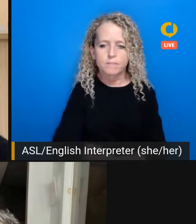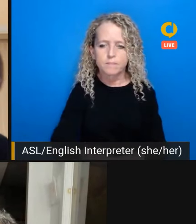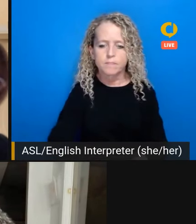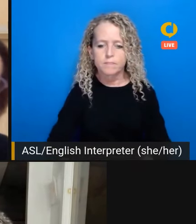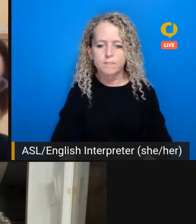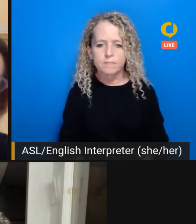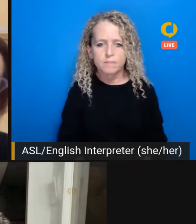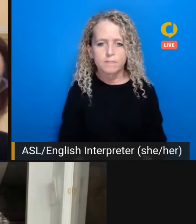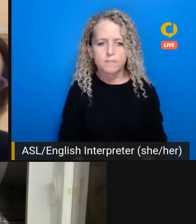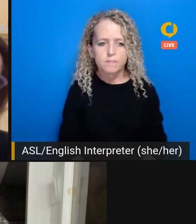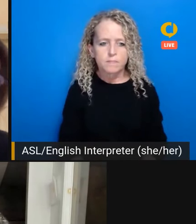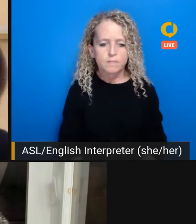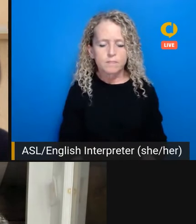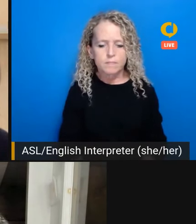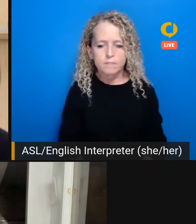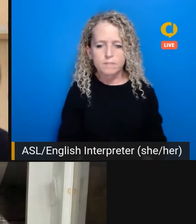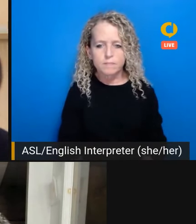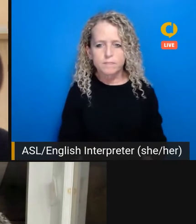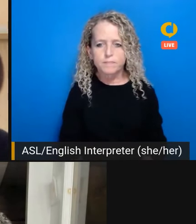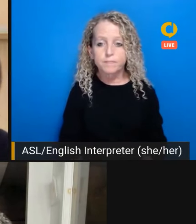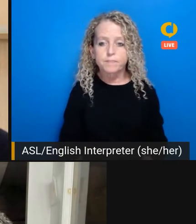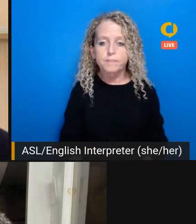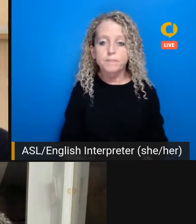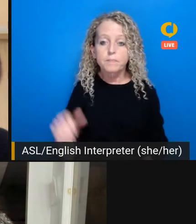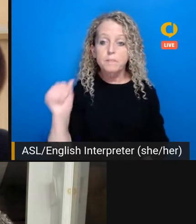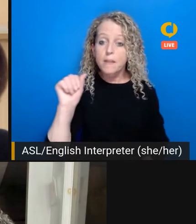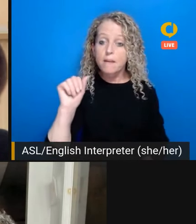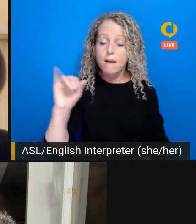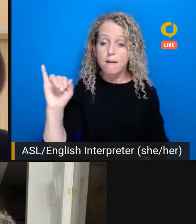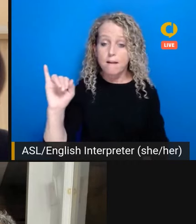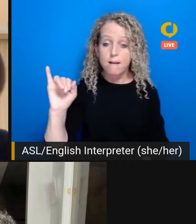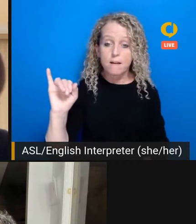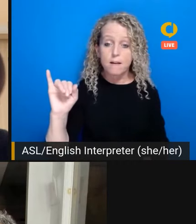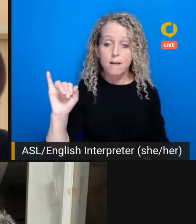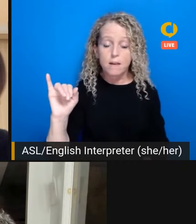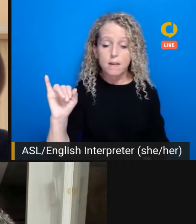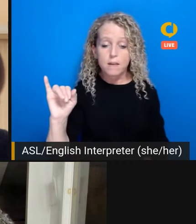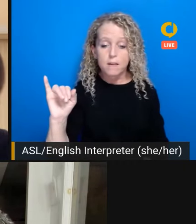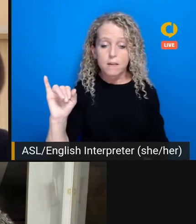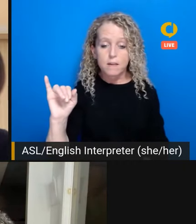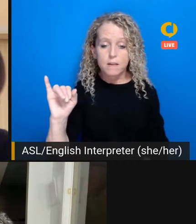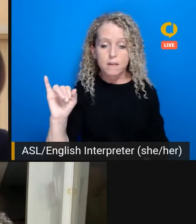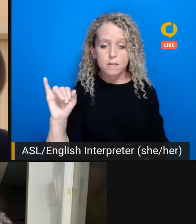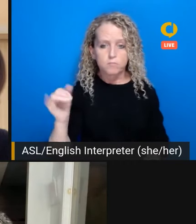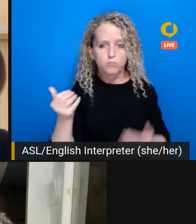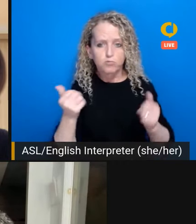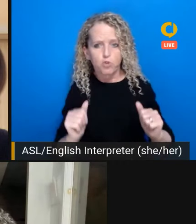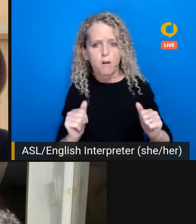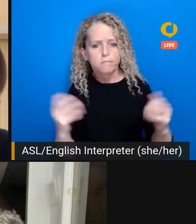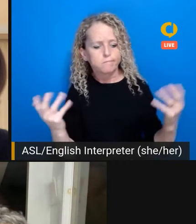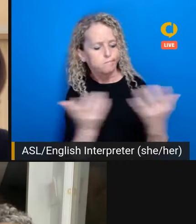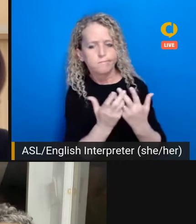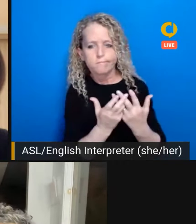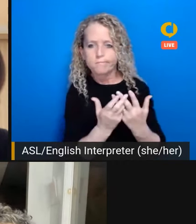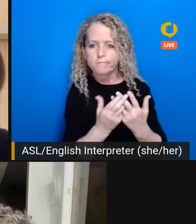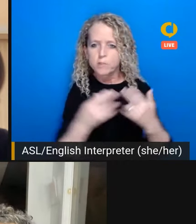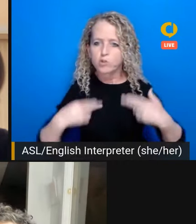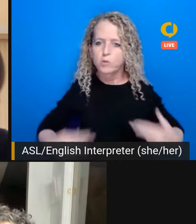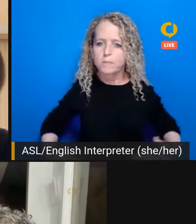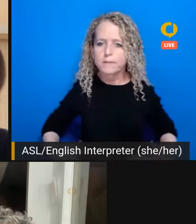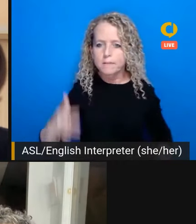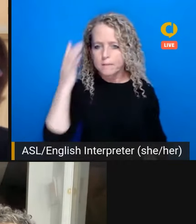always been interested in trying to model human intelligence and mimic